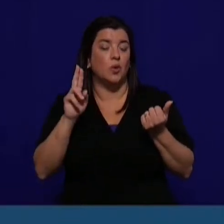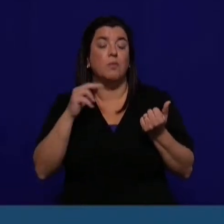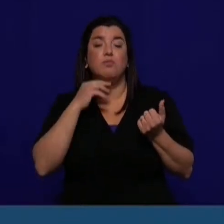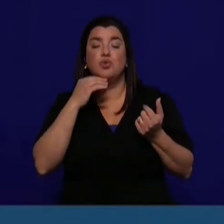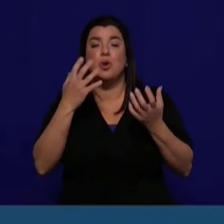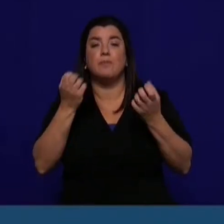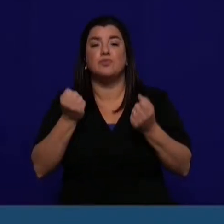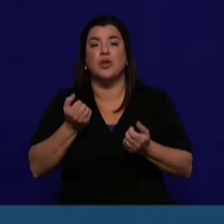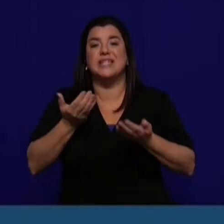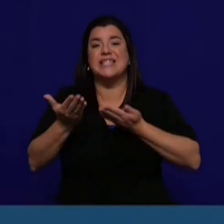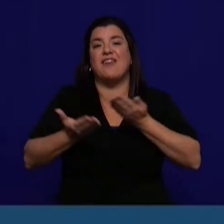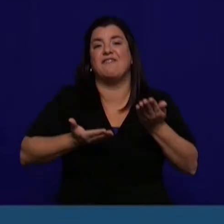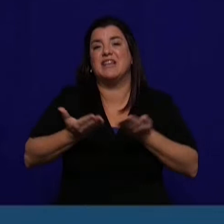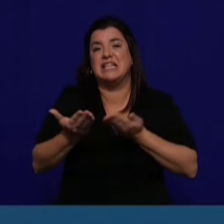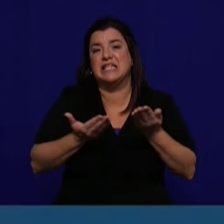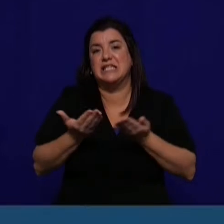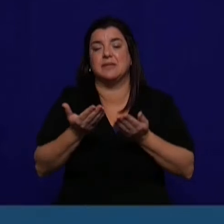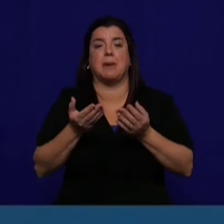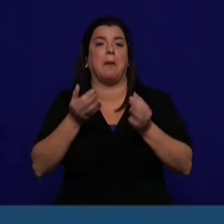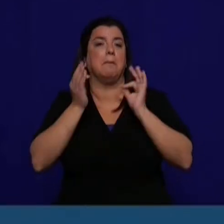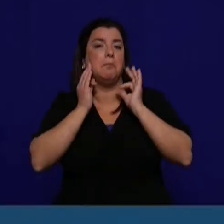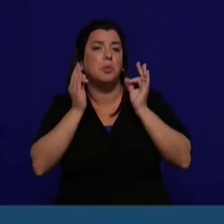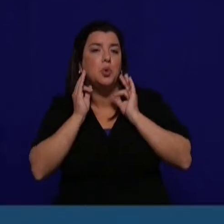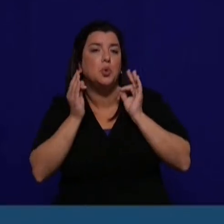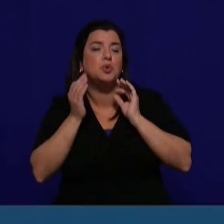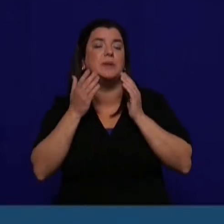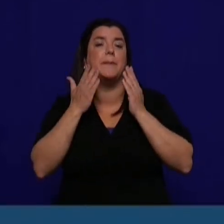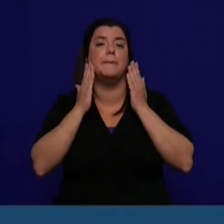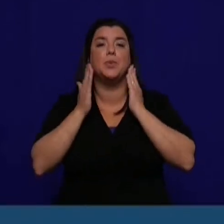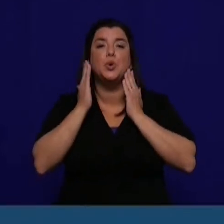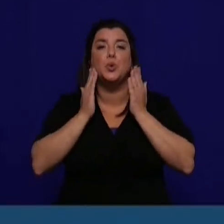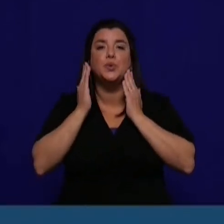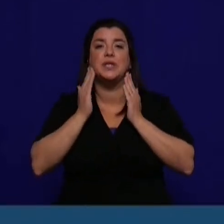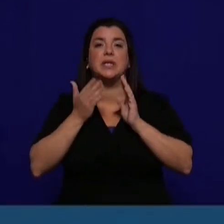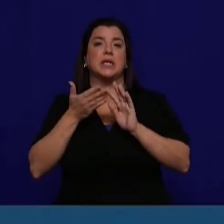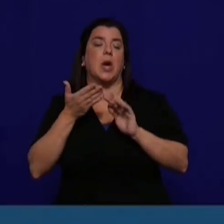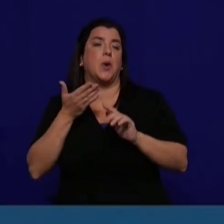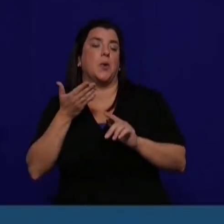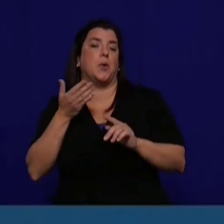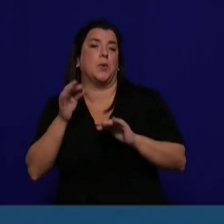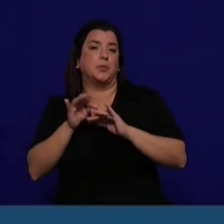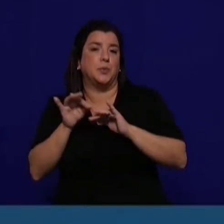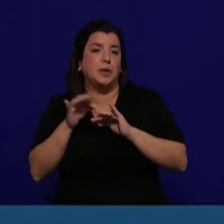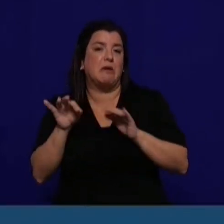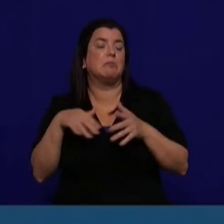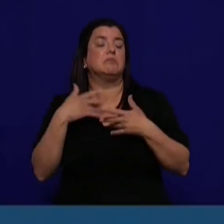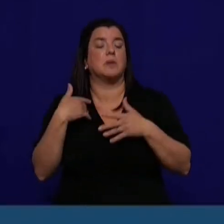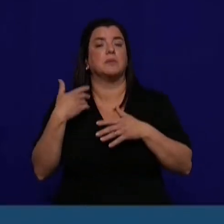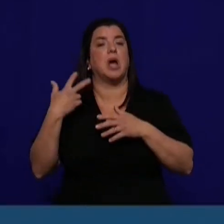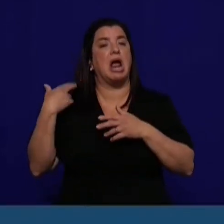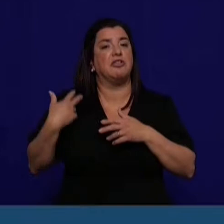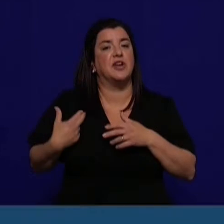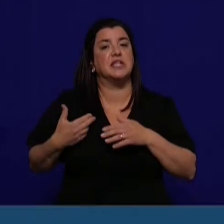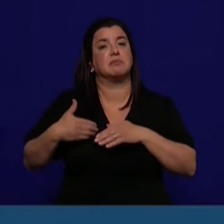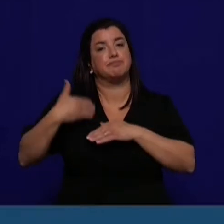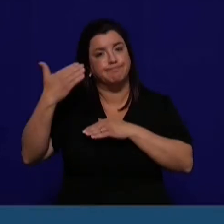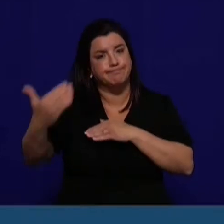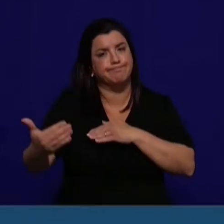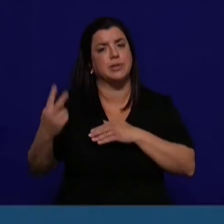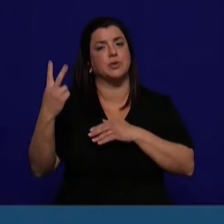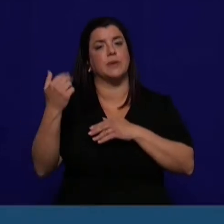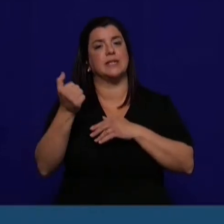services li hemmhekk dawn skont ir-rating li ingħataw skont ir-risk assessment huma wieħed mill-inqas ta'